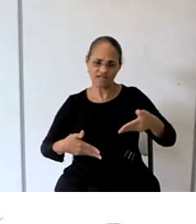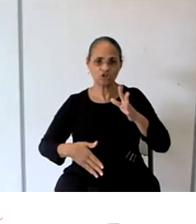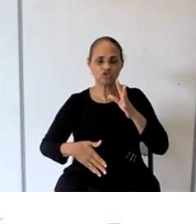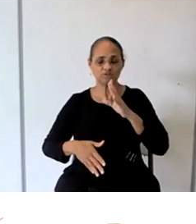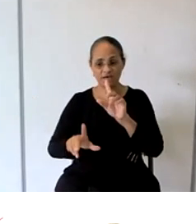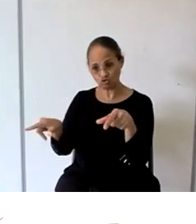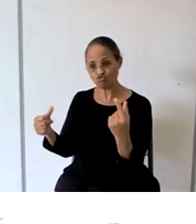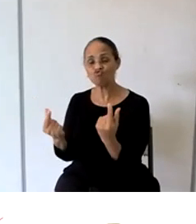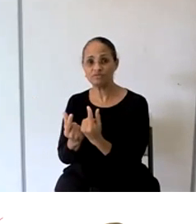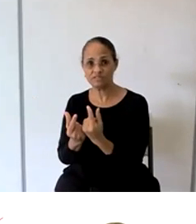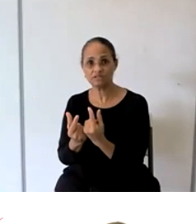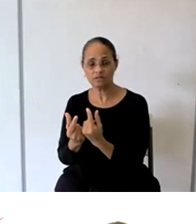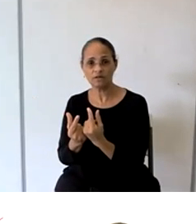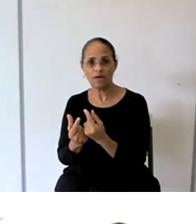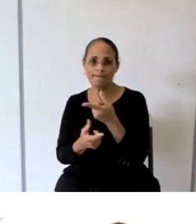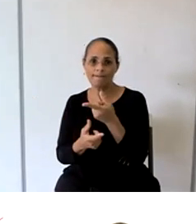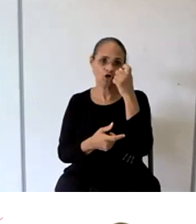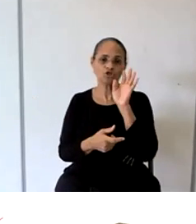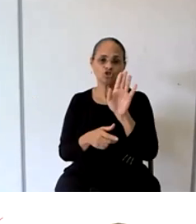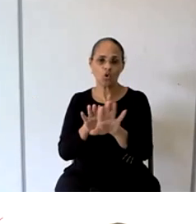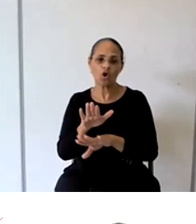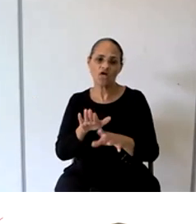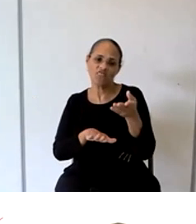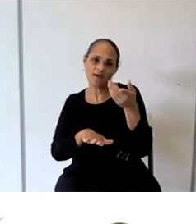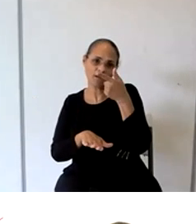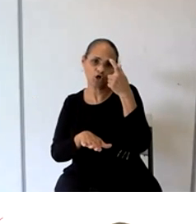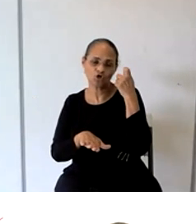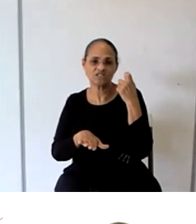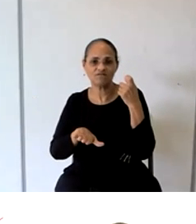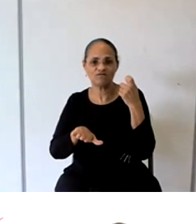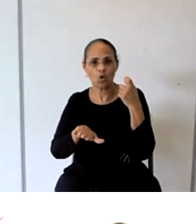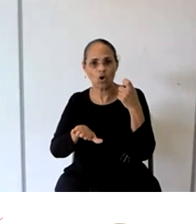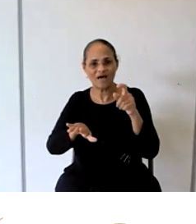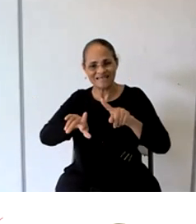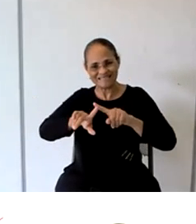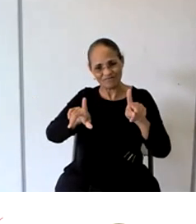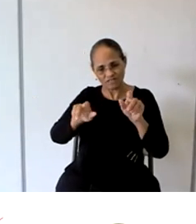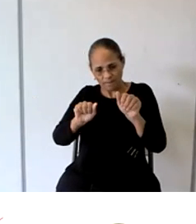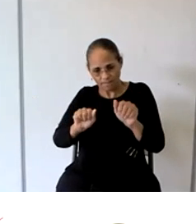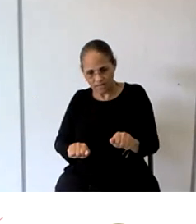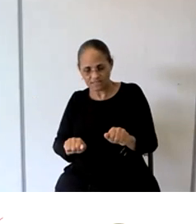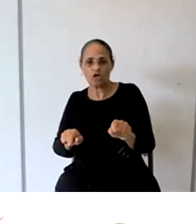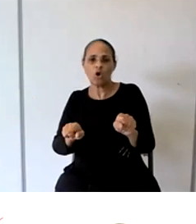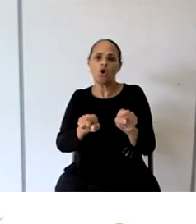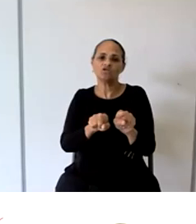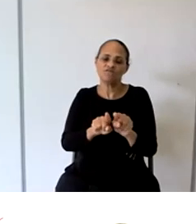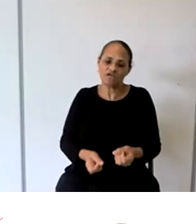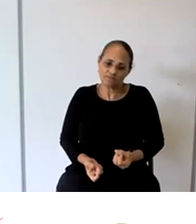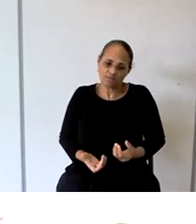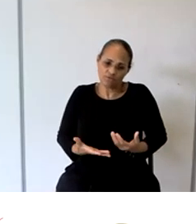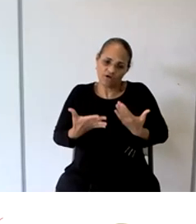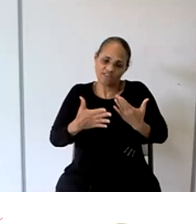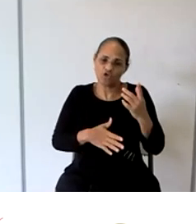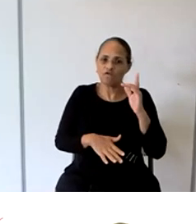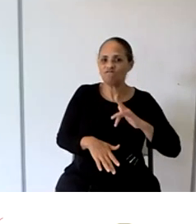groups because you're primarily there because of your difference of ability and for inspiration? Do you feel that by doing this,